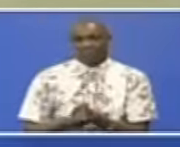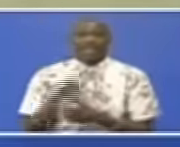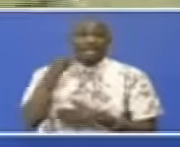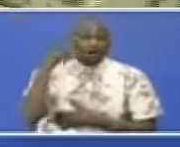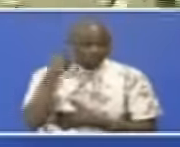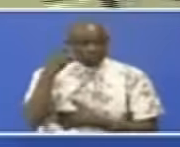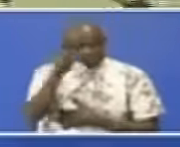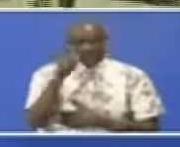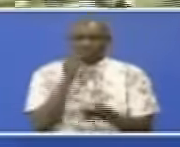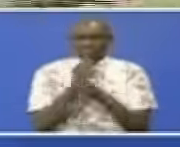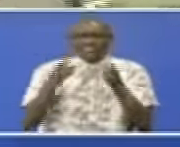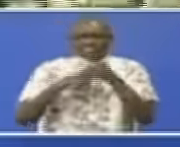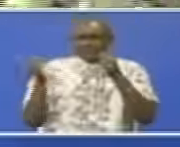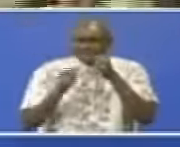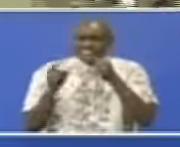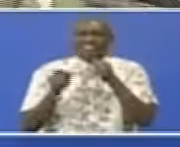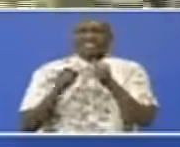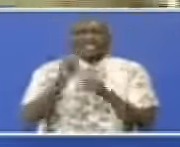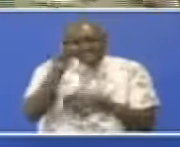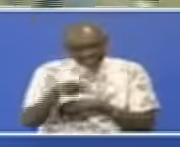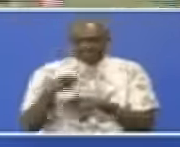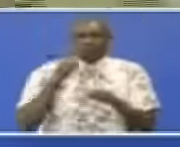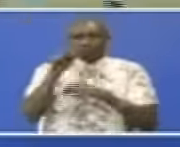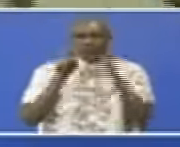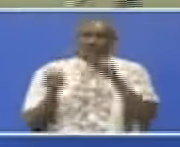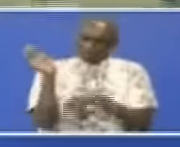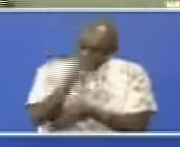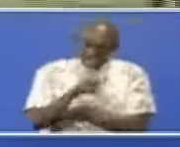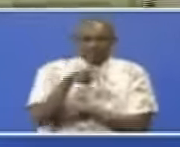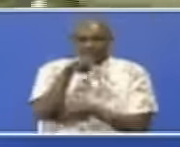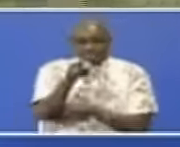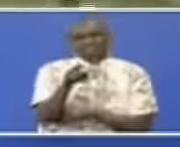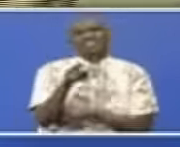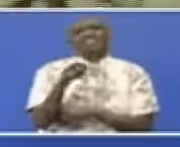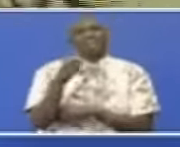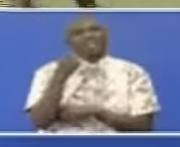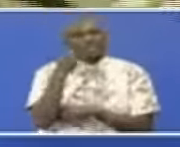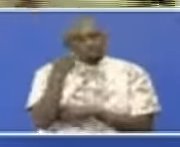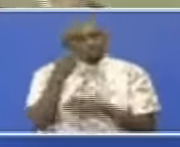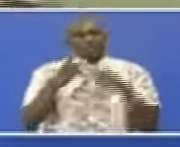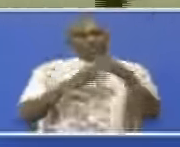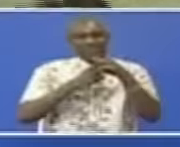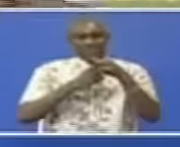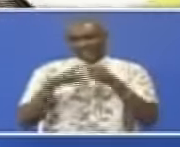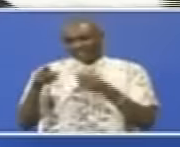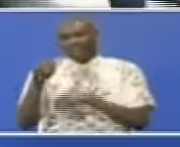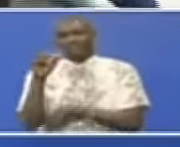Nakuru replied 6 minutes later and Martin Muita successfully converted the try to give Nakuru a 7-5 lead.